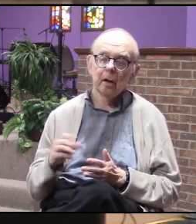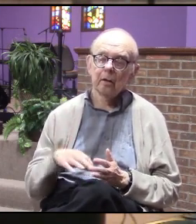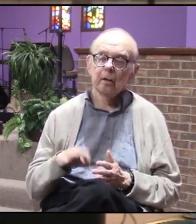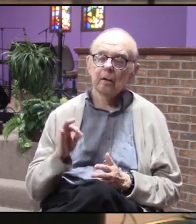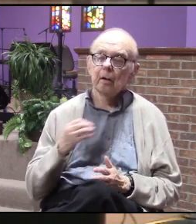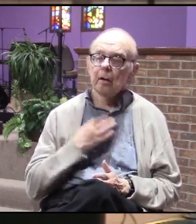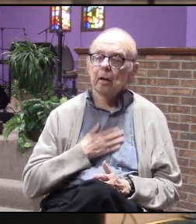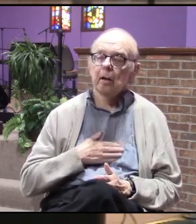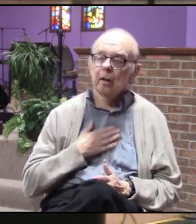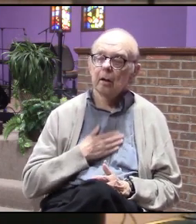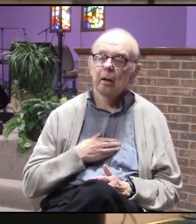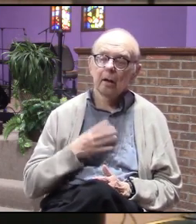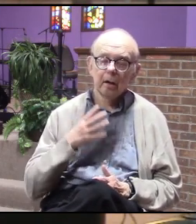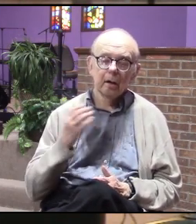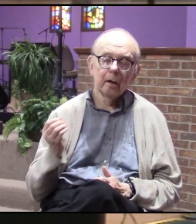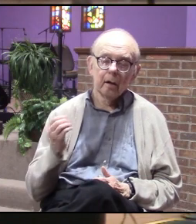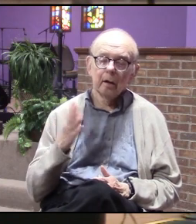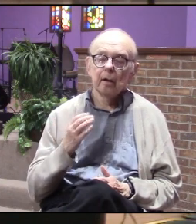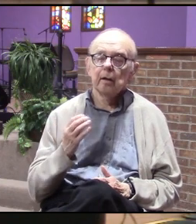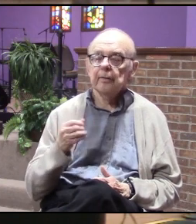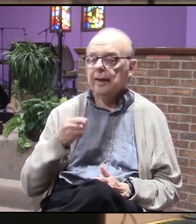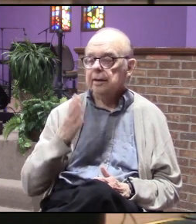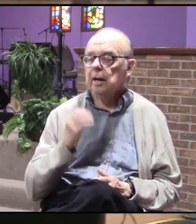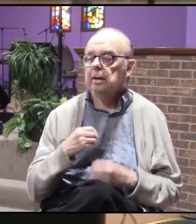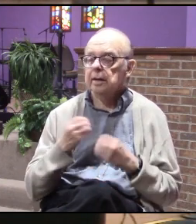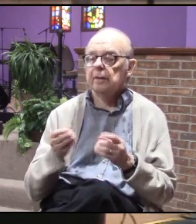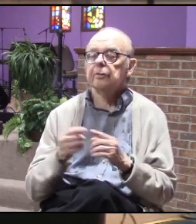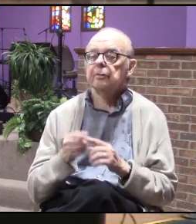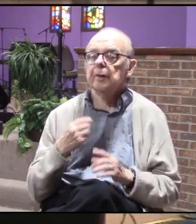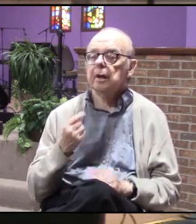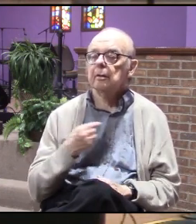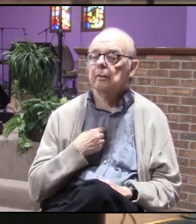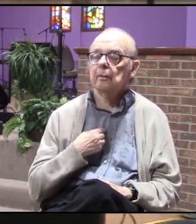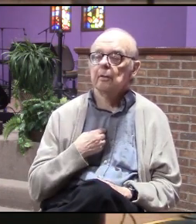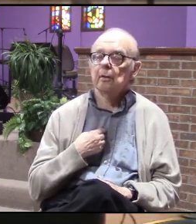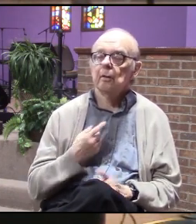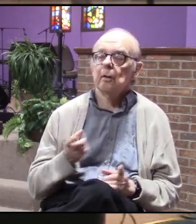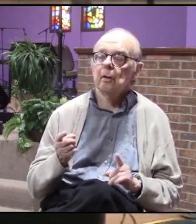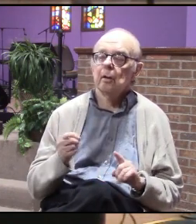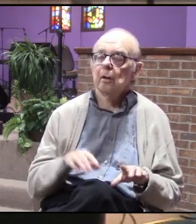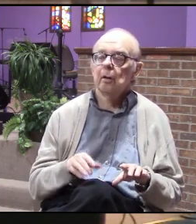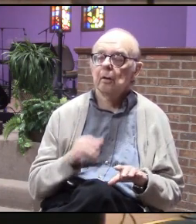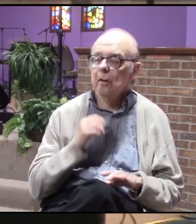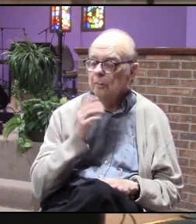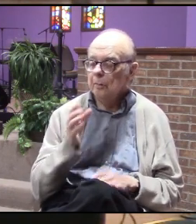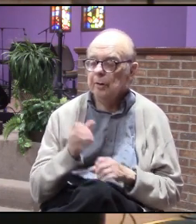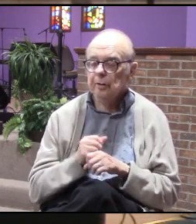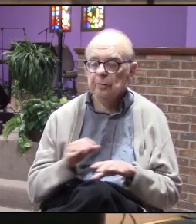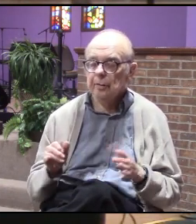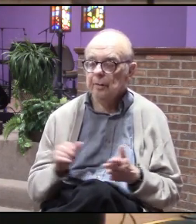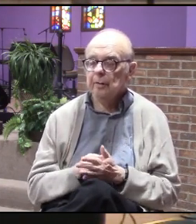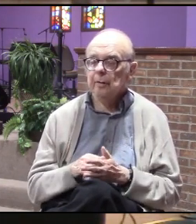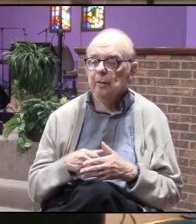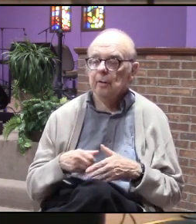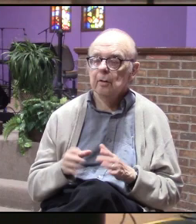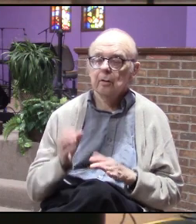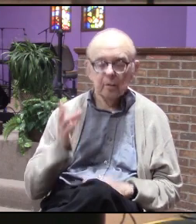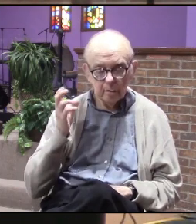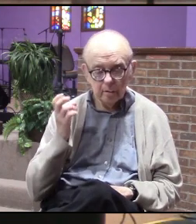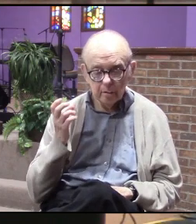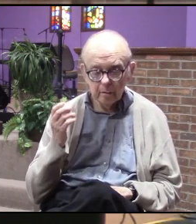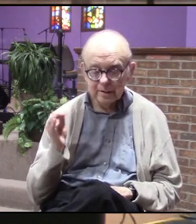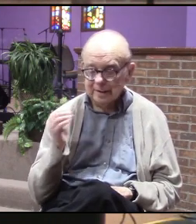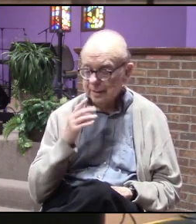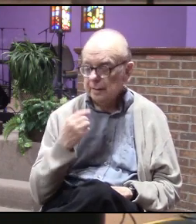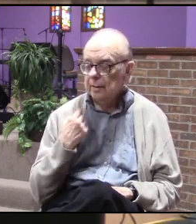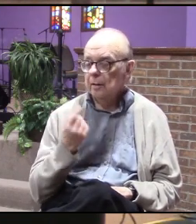the pleasure in the grace that He extends to me. And when we don't take it and we allow Satan to